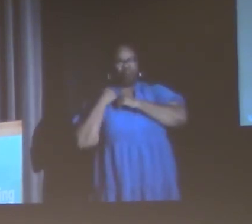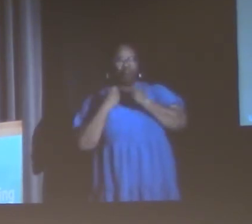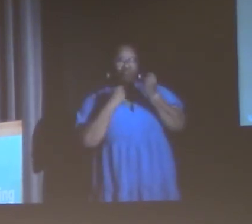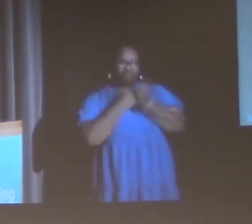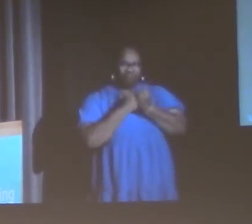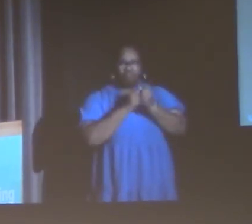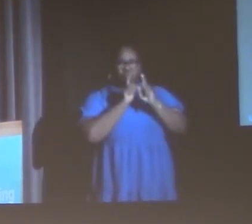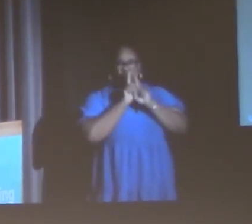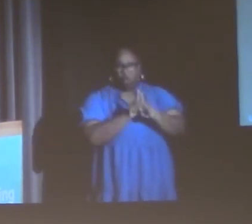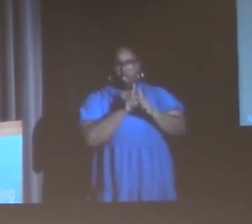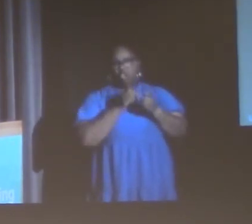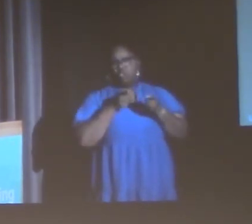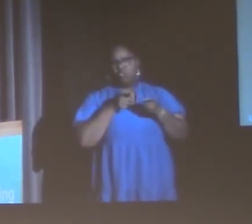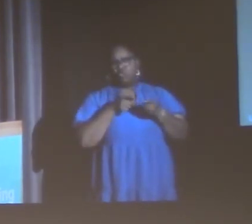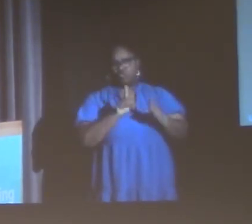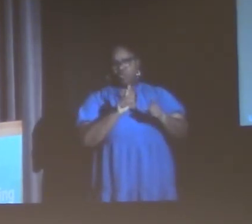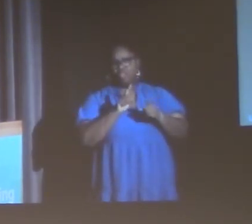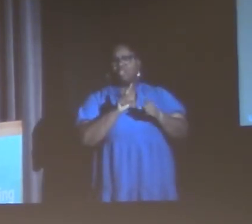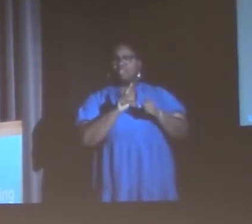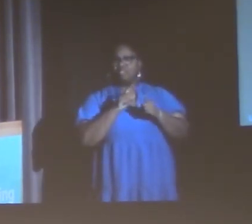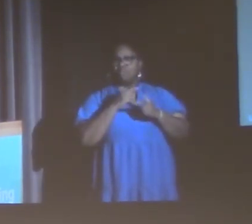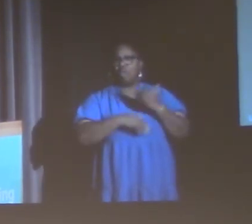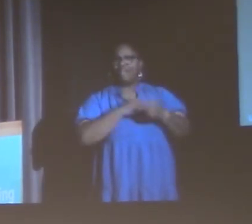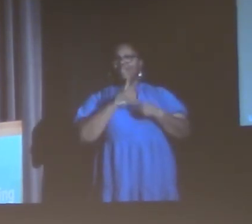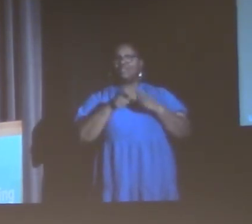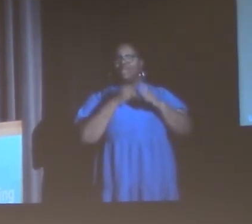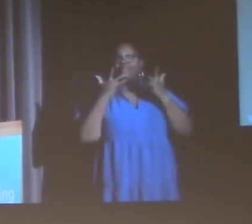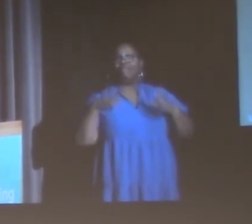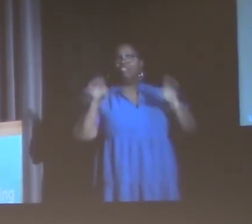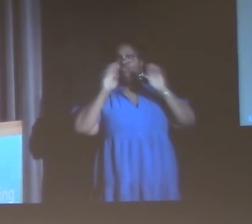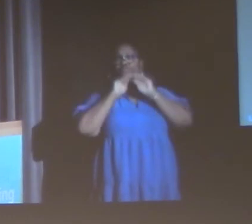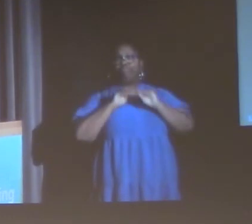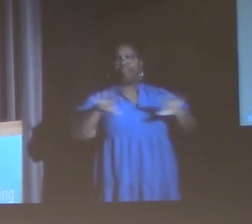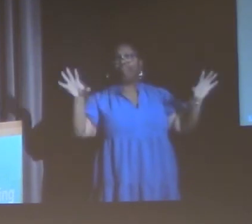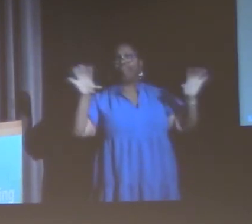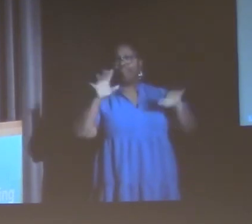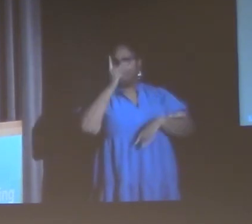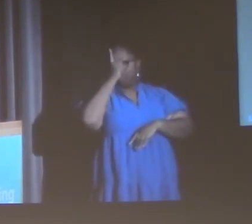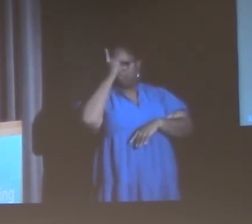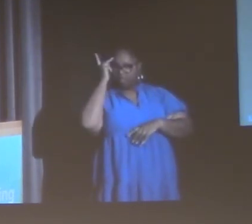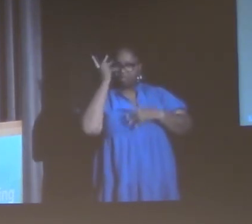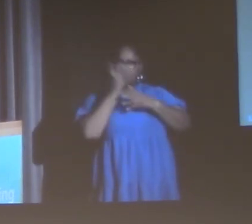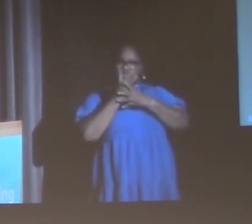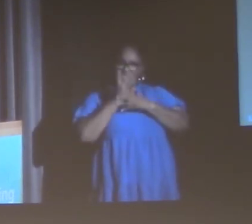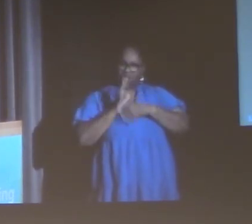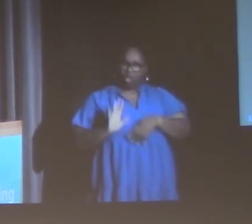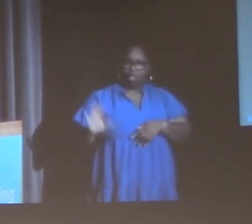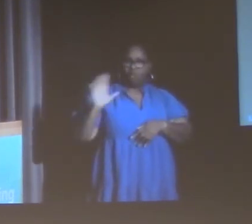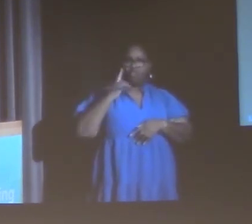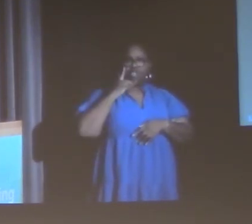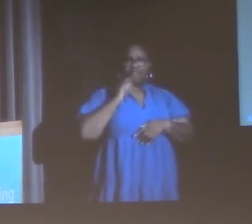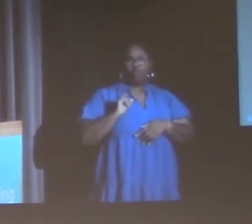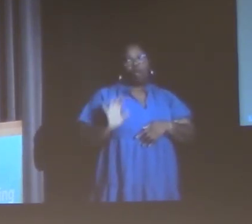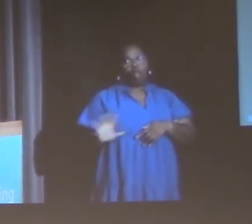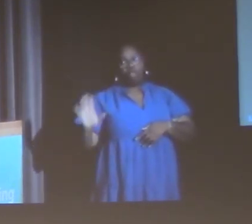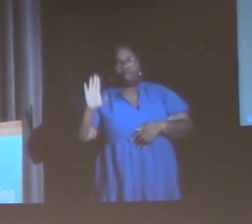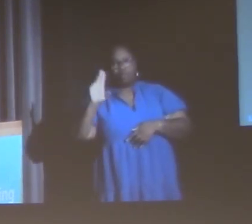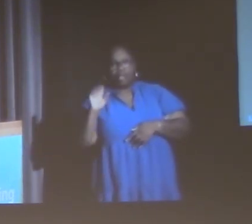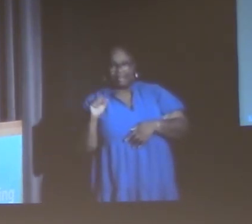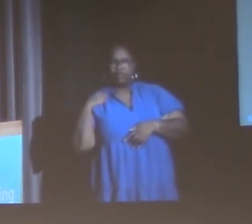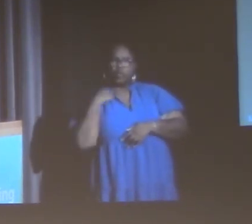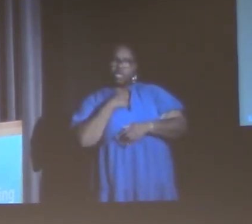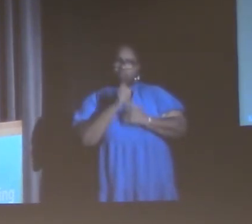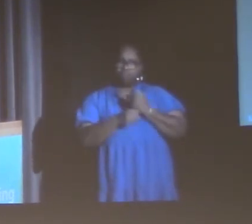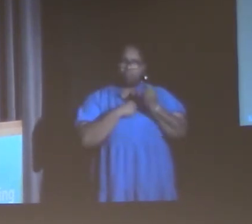once it's broadcast into facilities across the state and the country. We have to walk with him